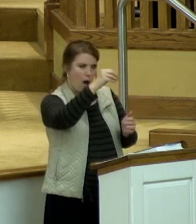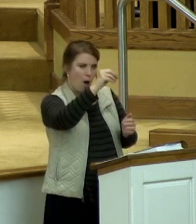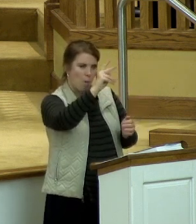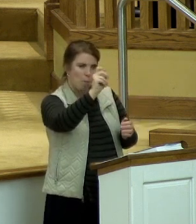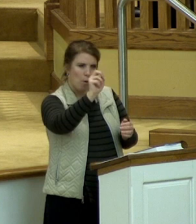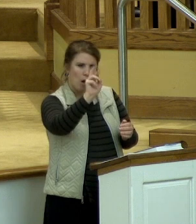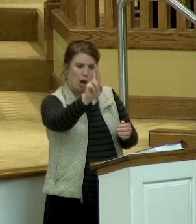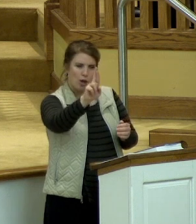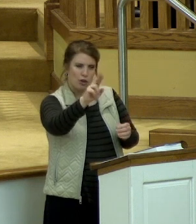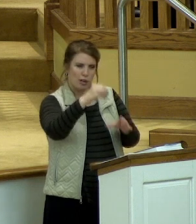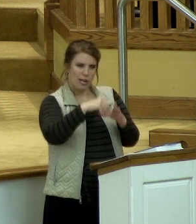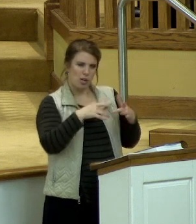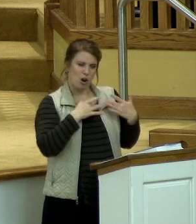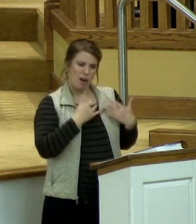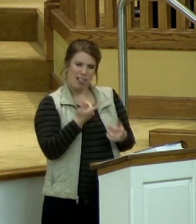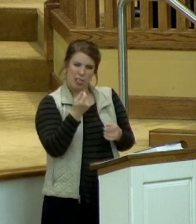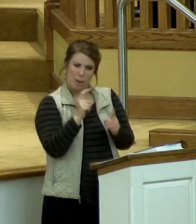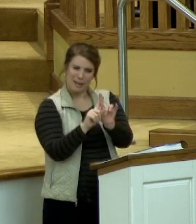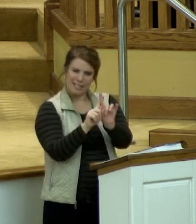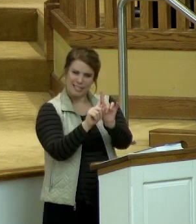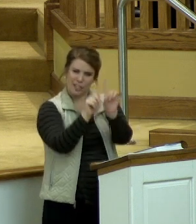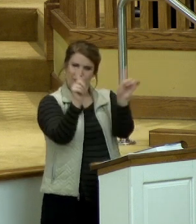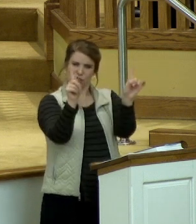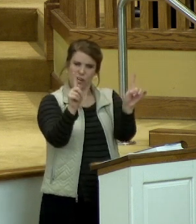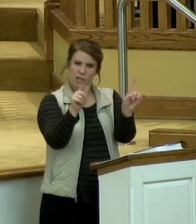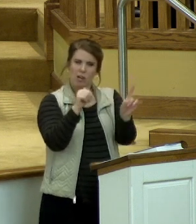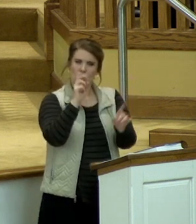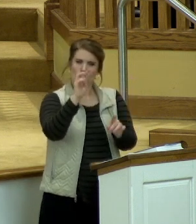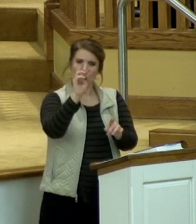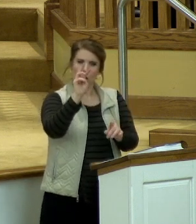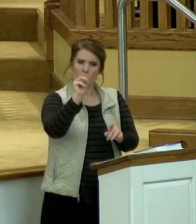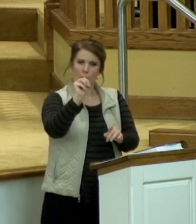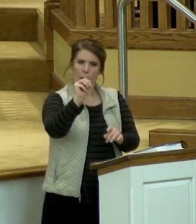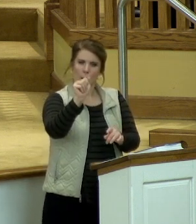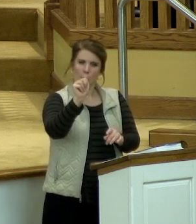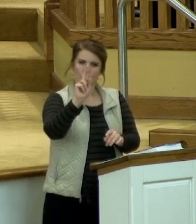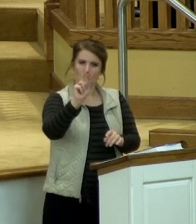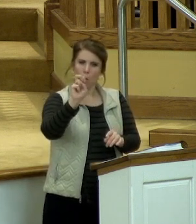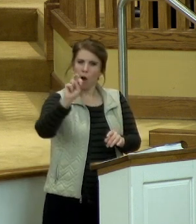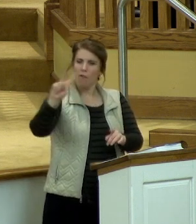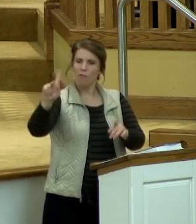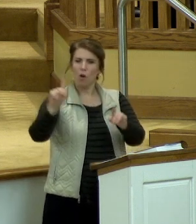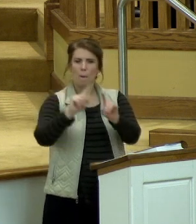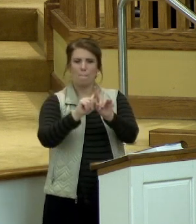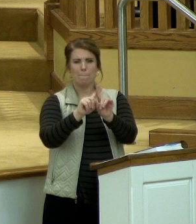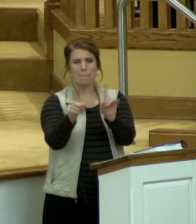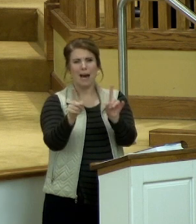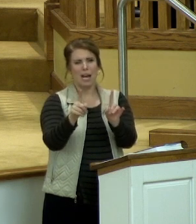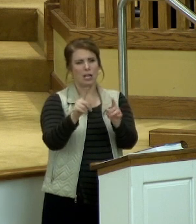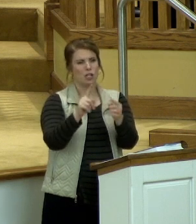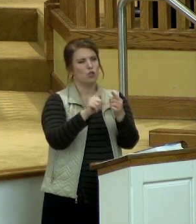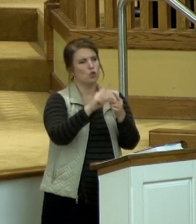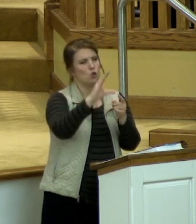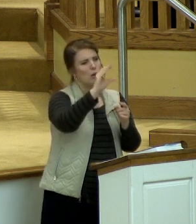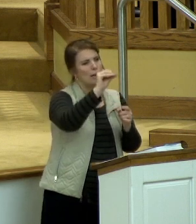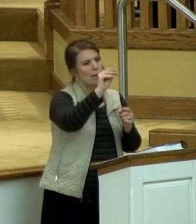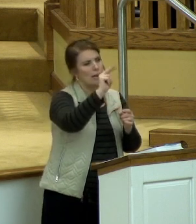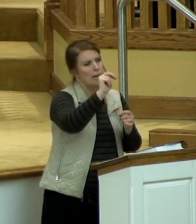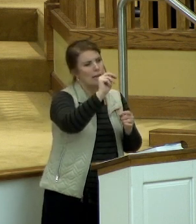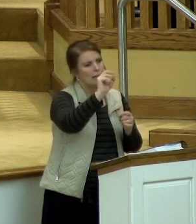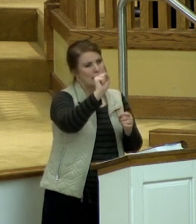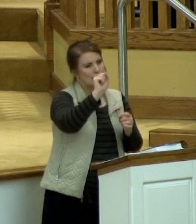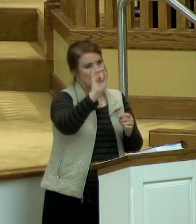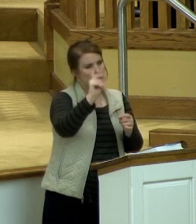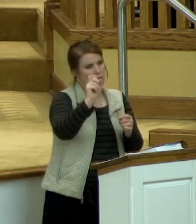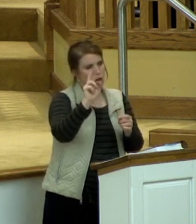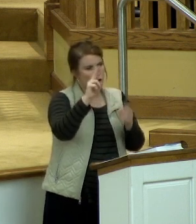heart. Pondered is a little bit different. It's not so much marveling. It means to consider, to think, to consider. So to me, it's a